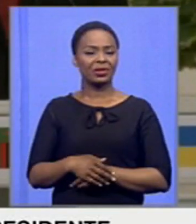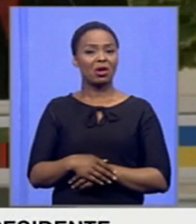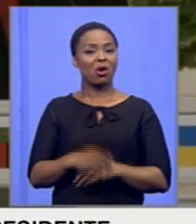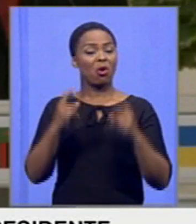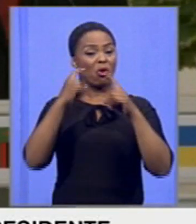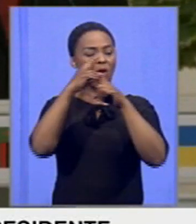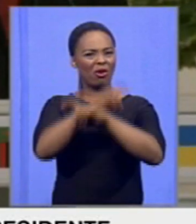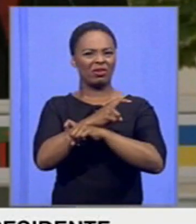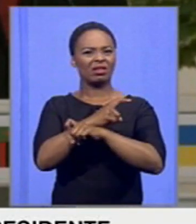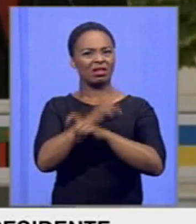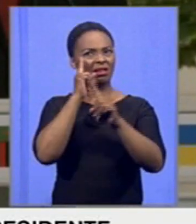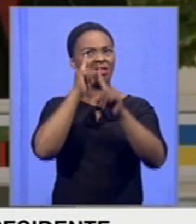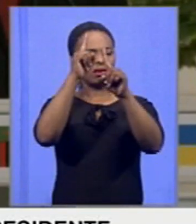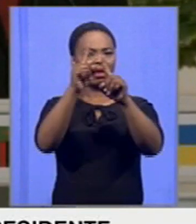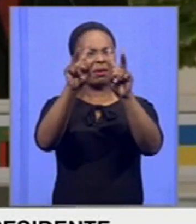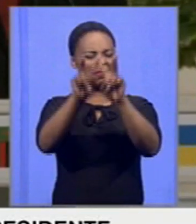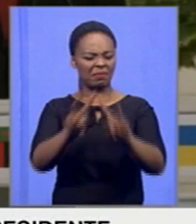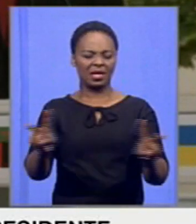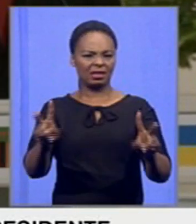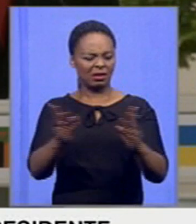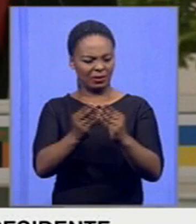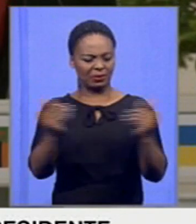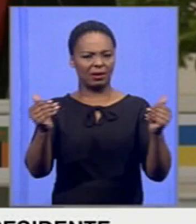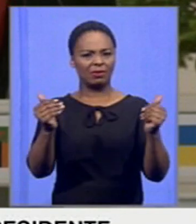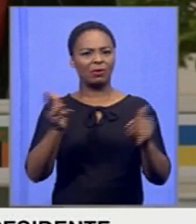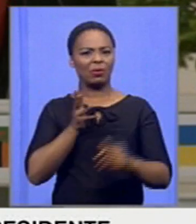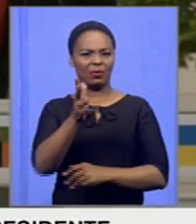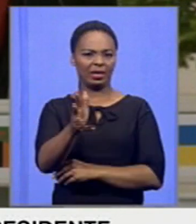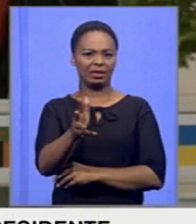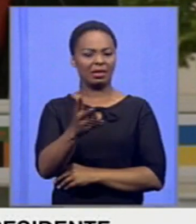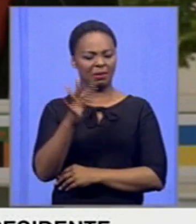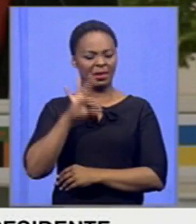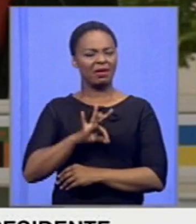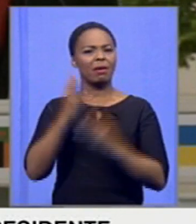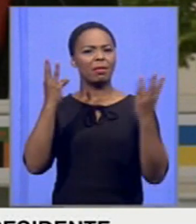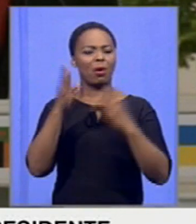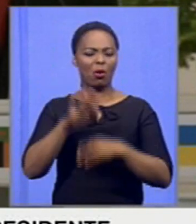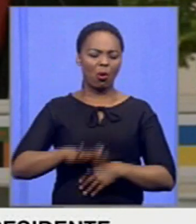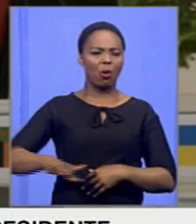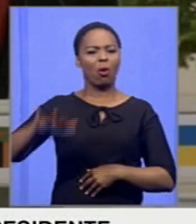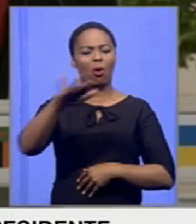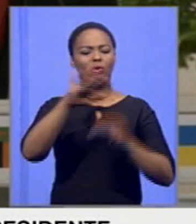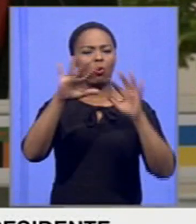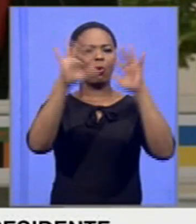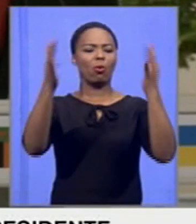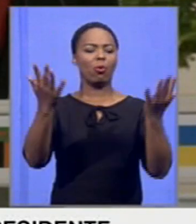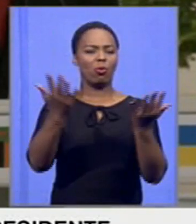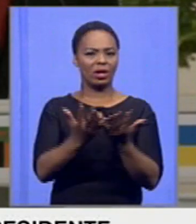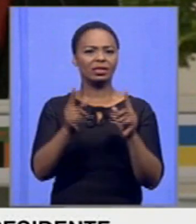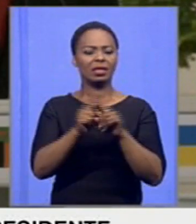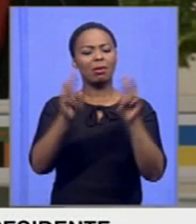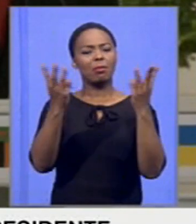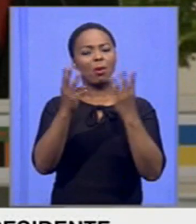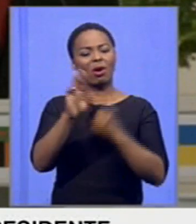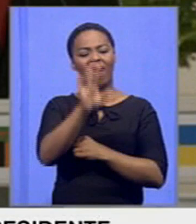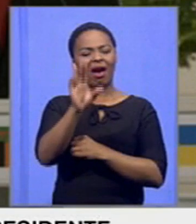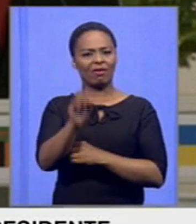settled. It is going to be to the benefit of the peoples in the world as well as the peoples of